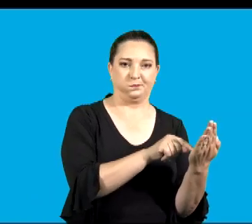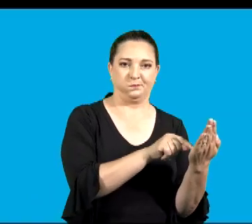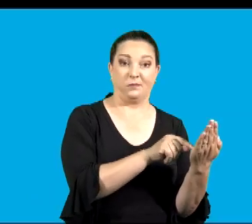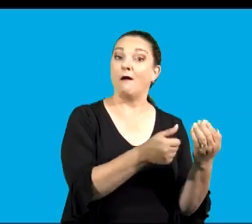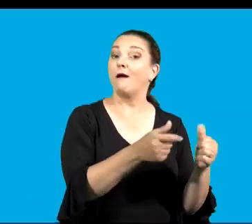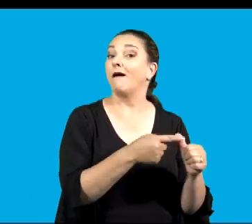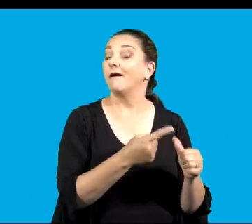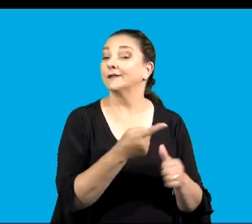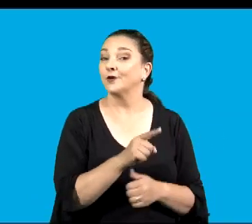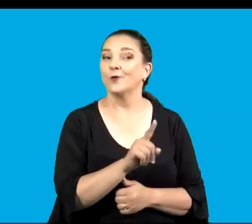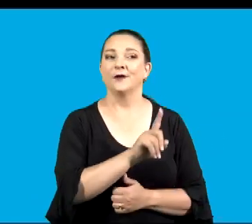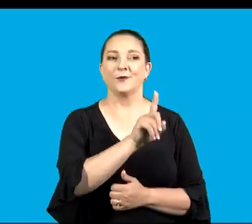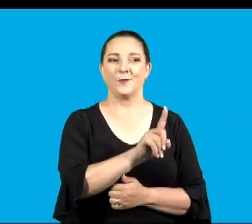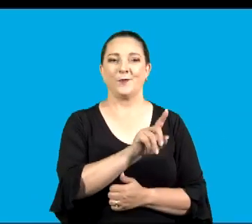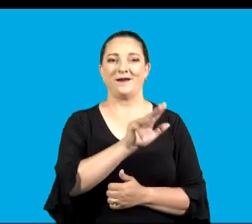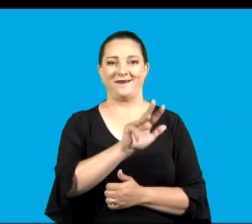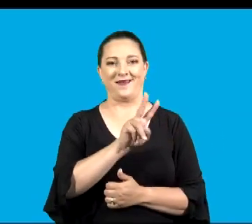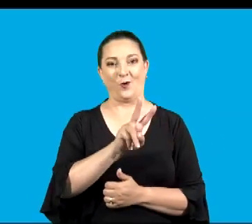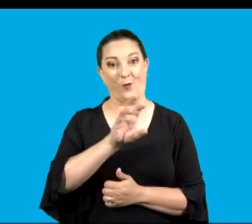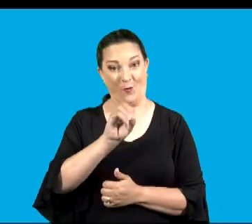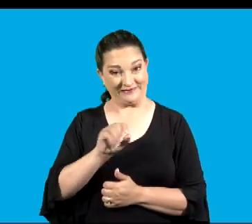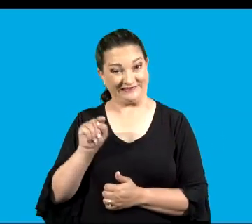12,800. And that will give me